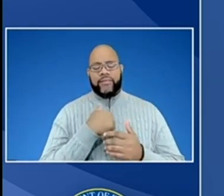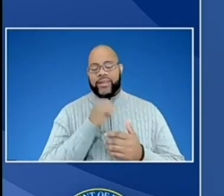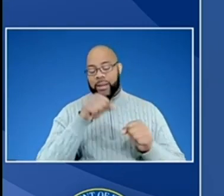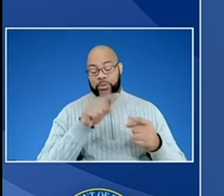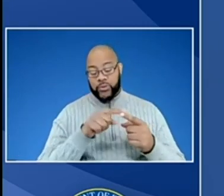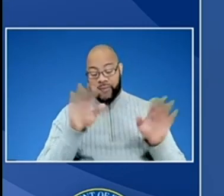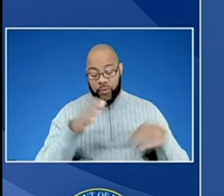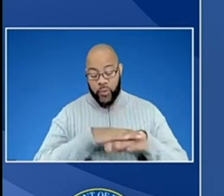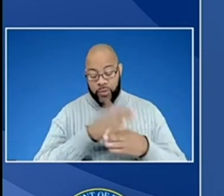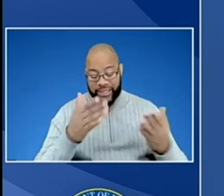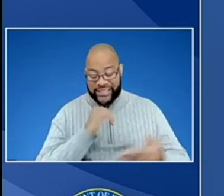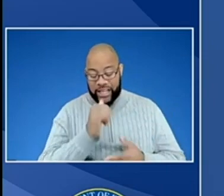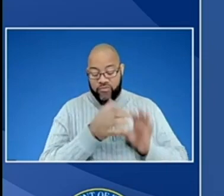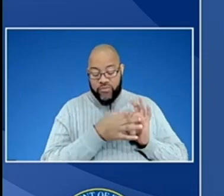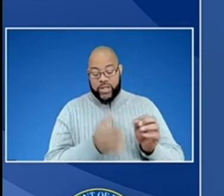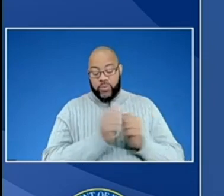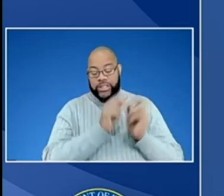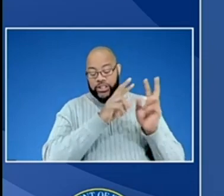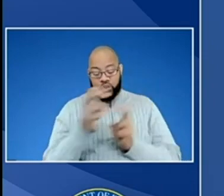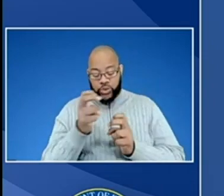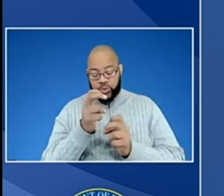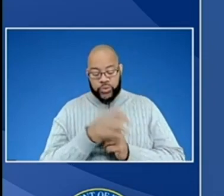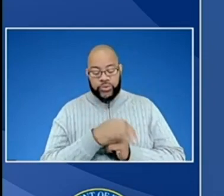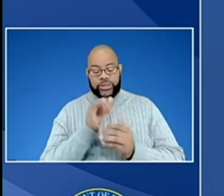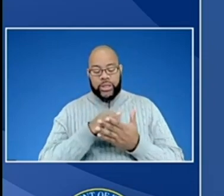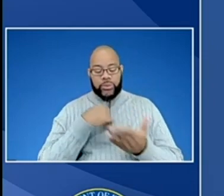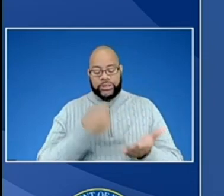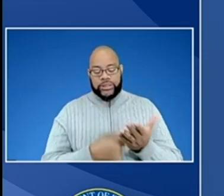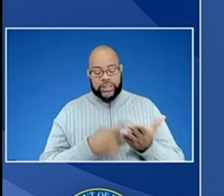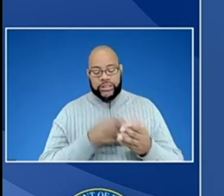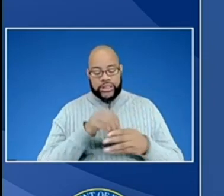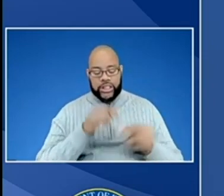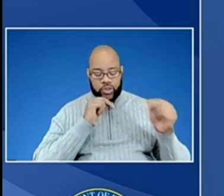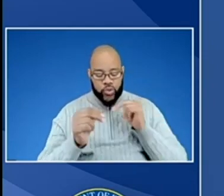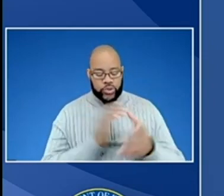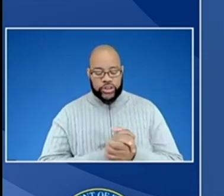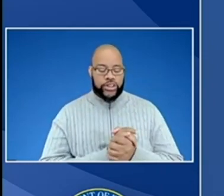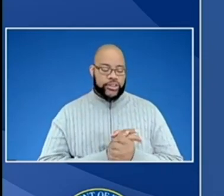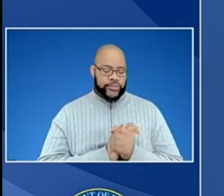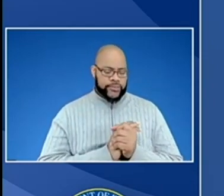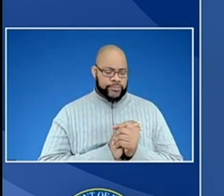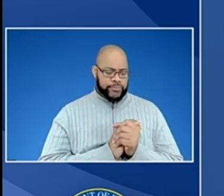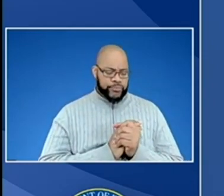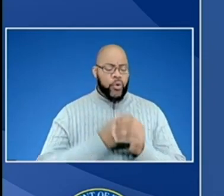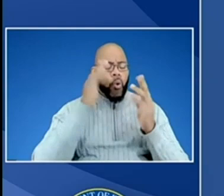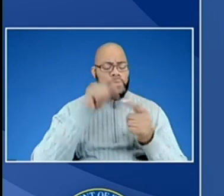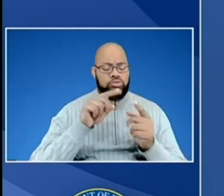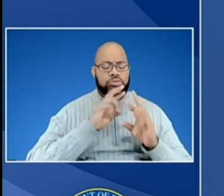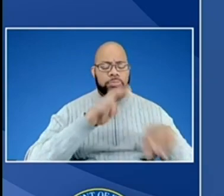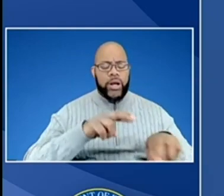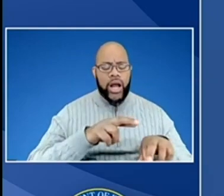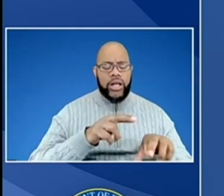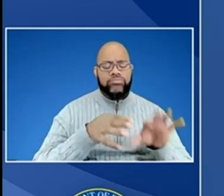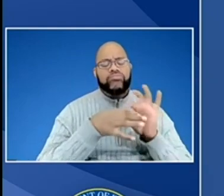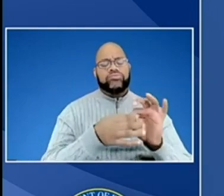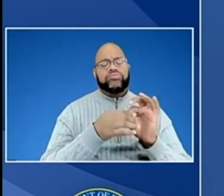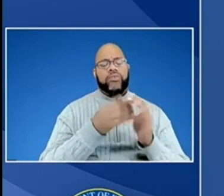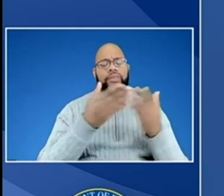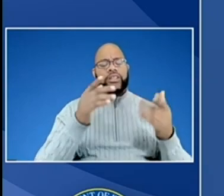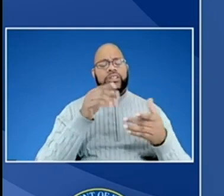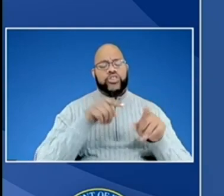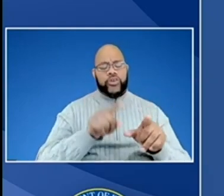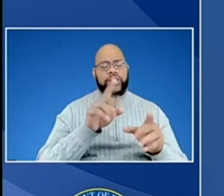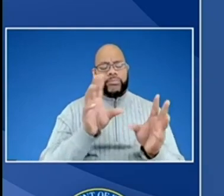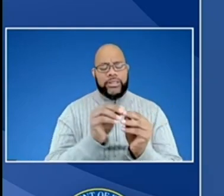on things not related to the issues and the topics we are discussing in these negotiations. We hope to respond to relevant items during the sessions